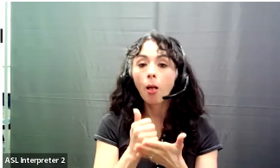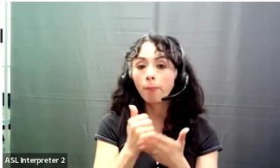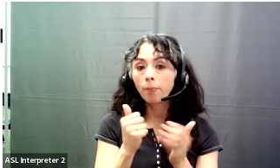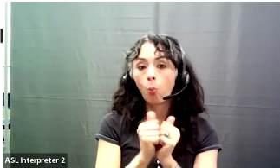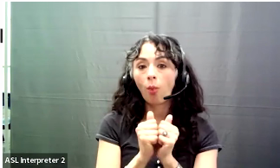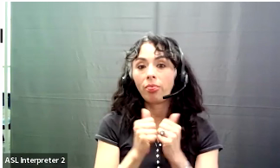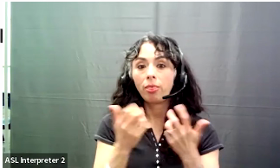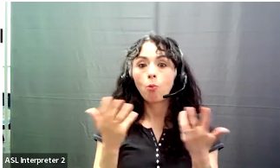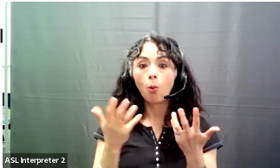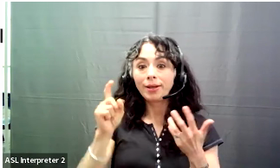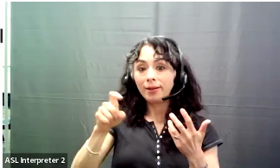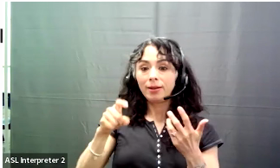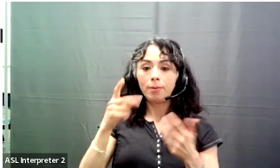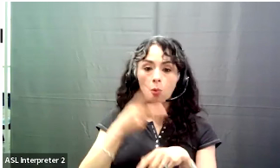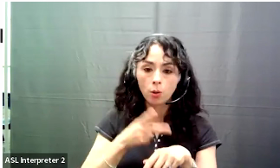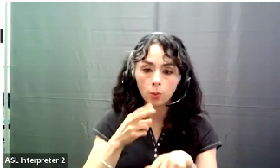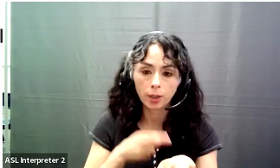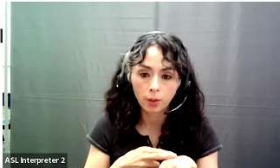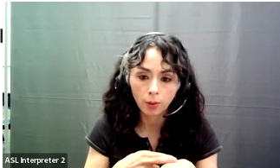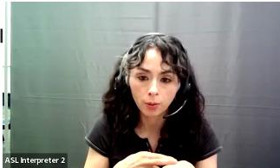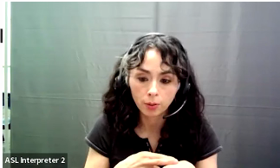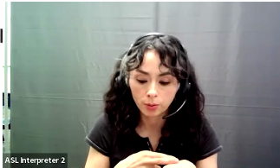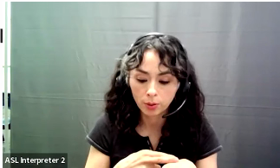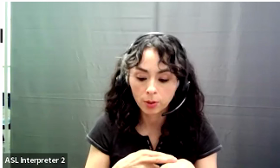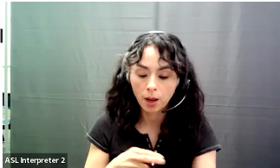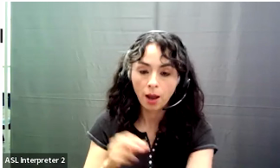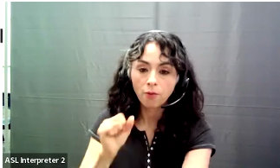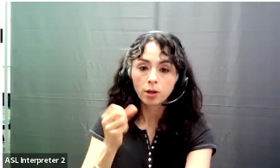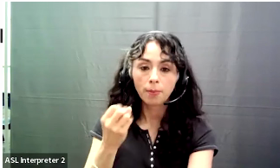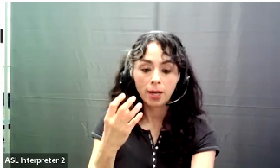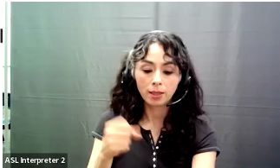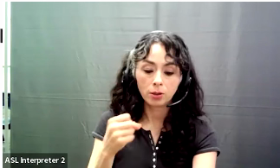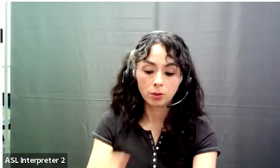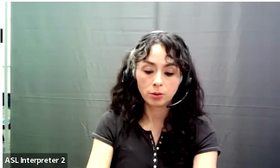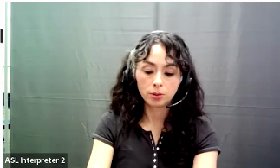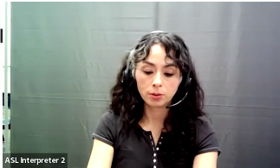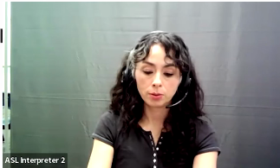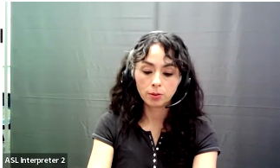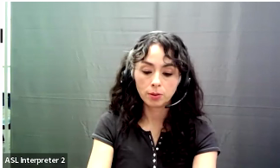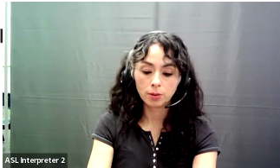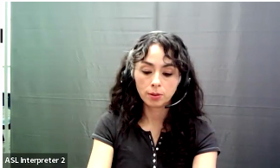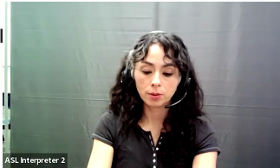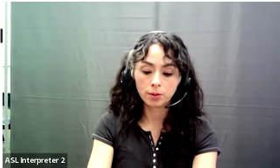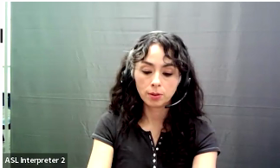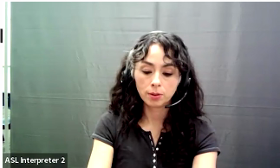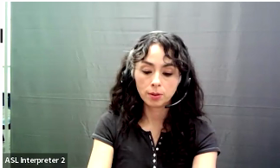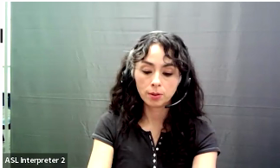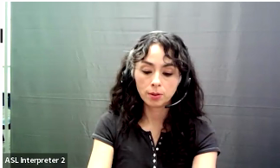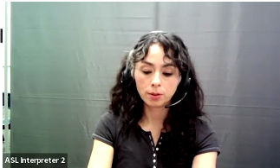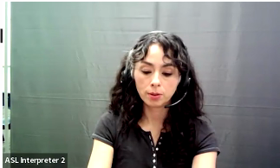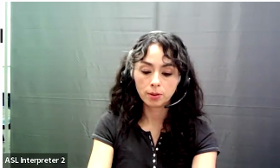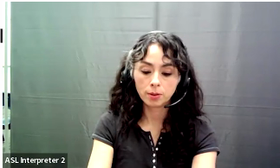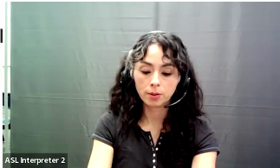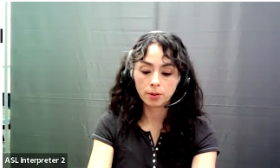that we have here specifically. I have worked for many, many years with Manuel, and always,